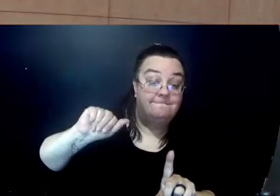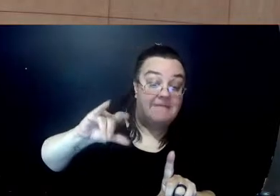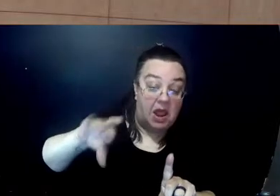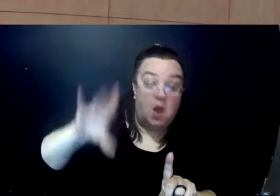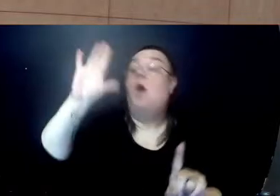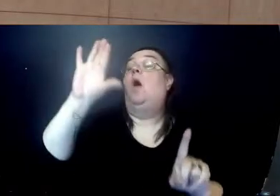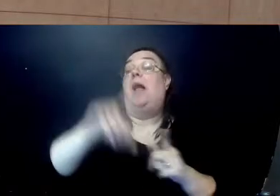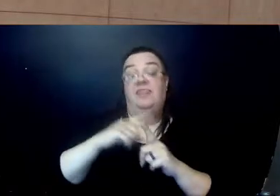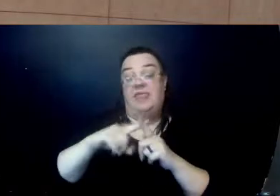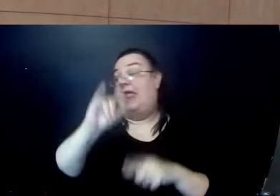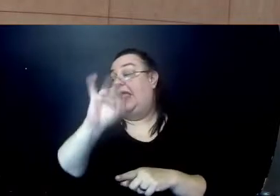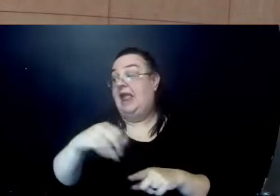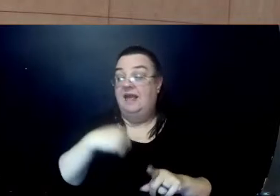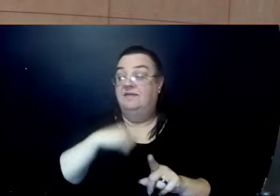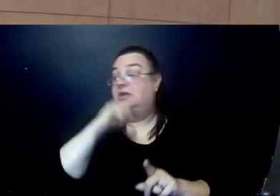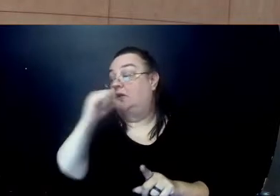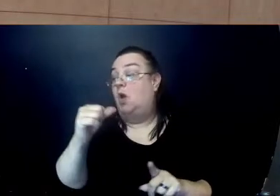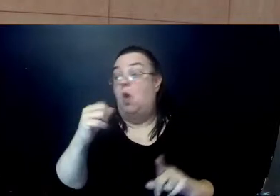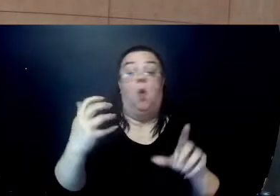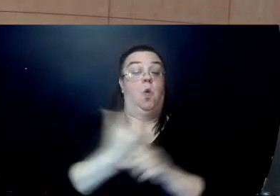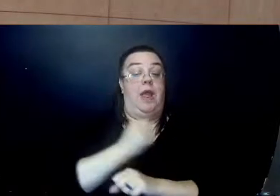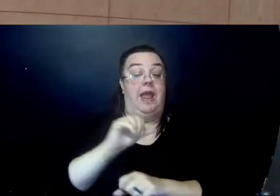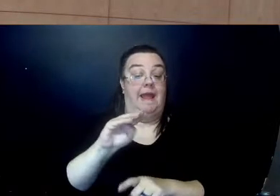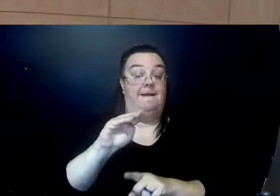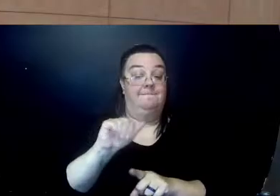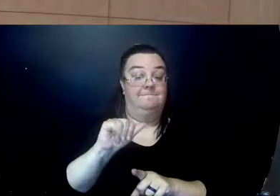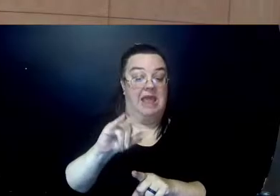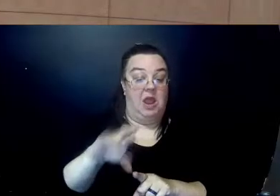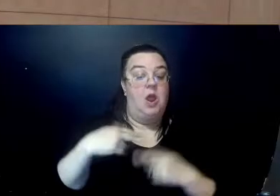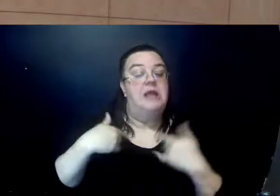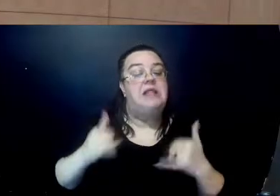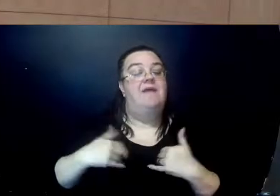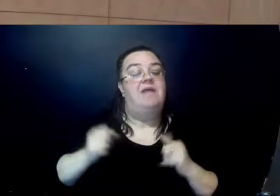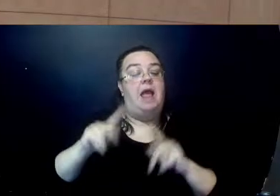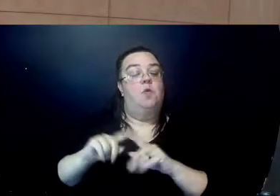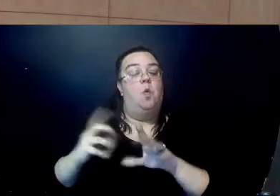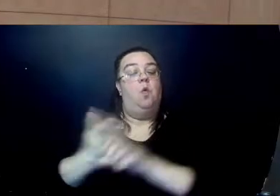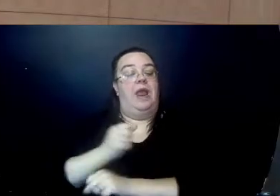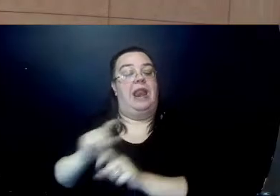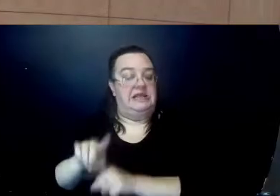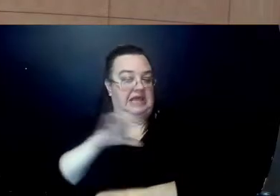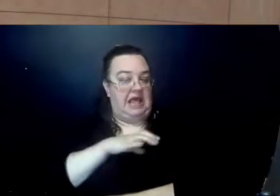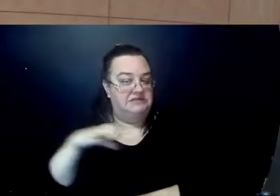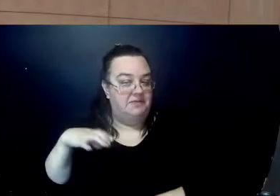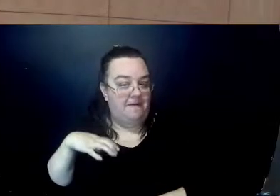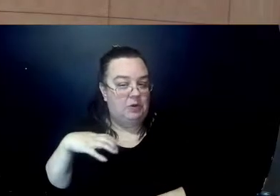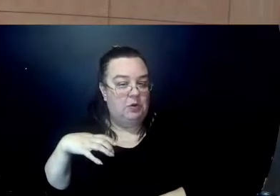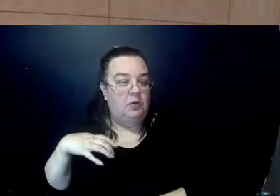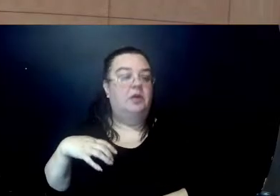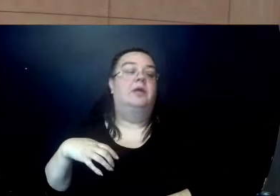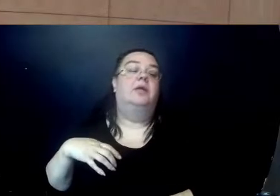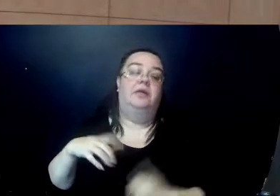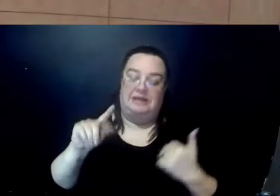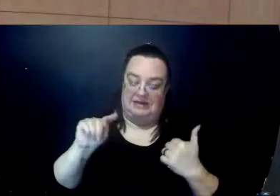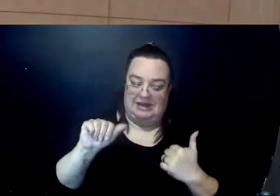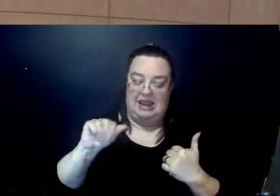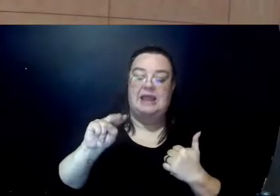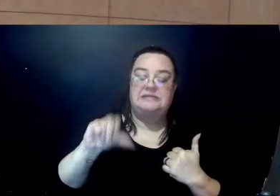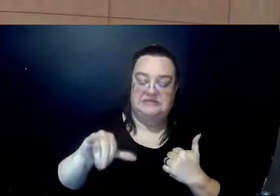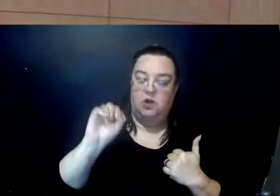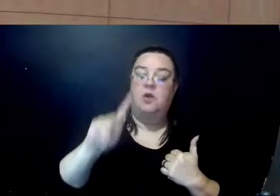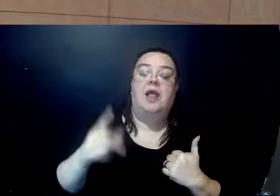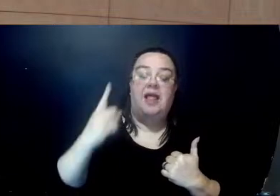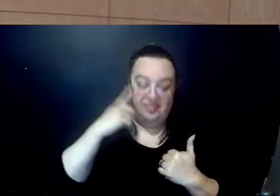if I don't win the mayor, I'll still have an opportunity to win as council member. Yeah, so I Is think that- we're